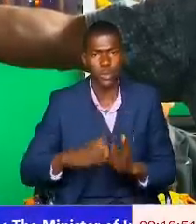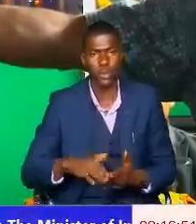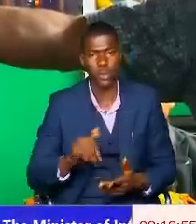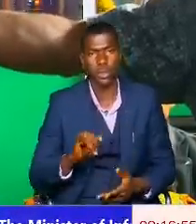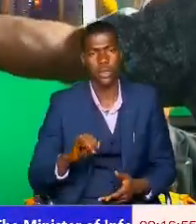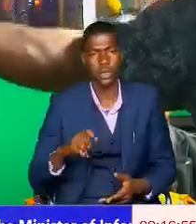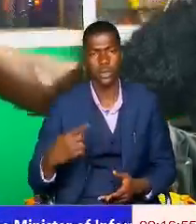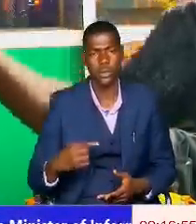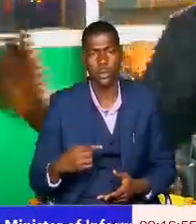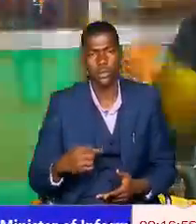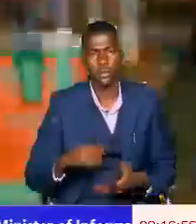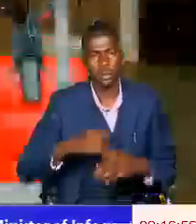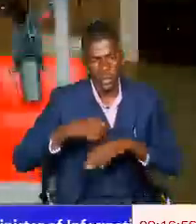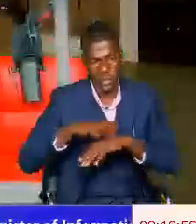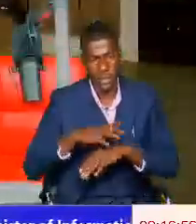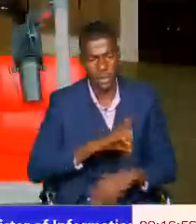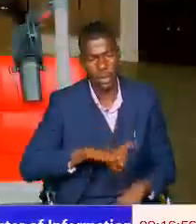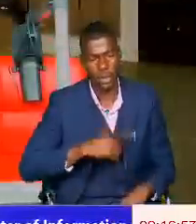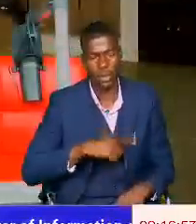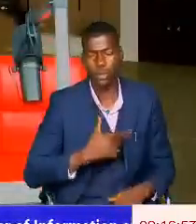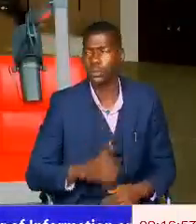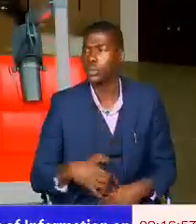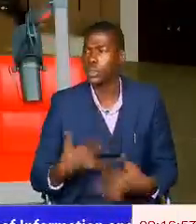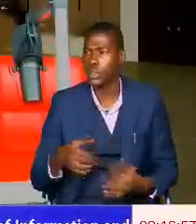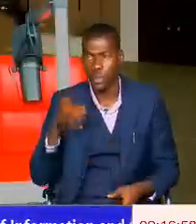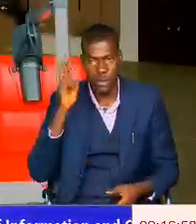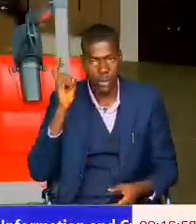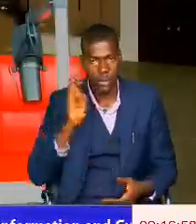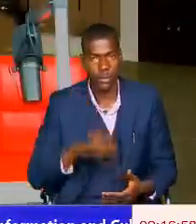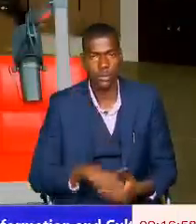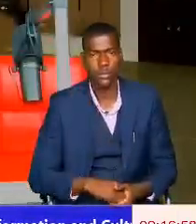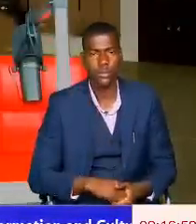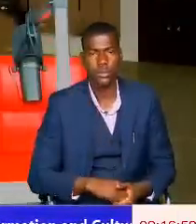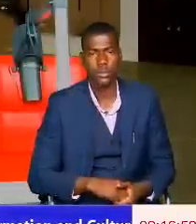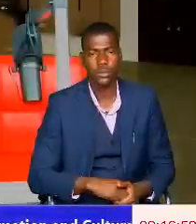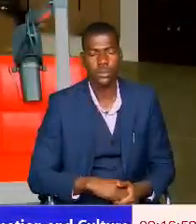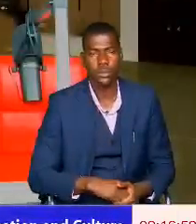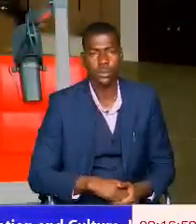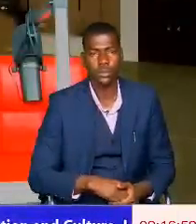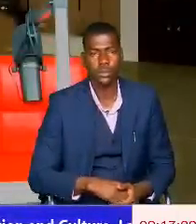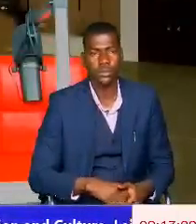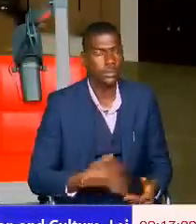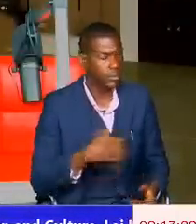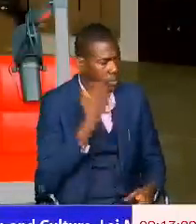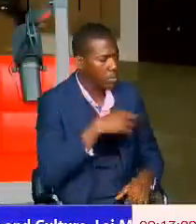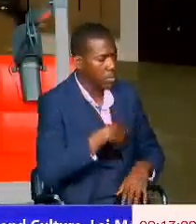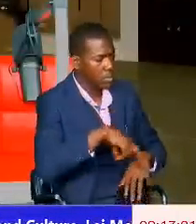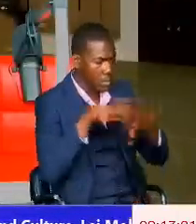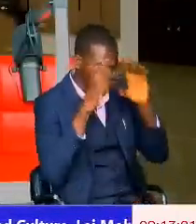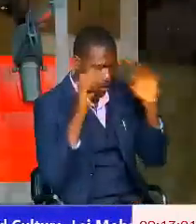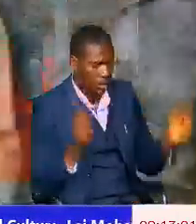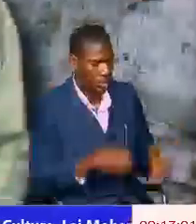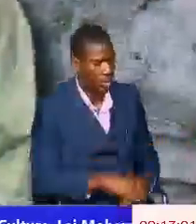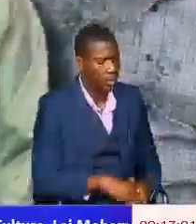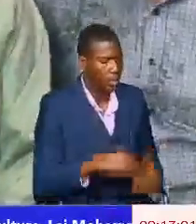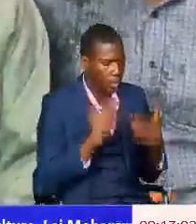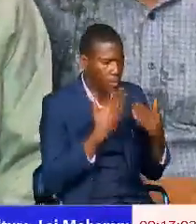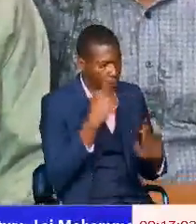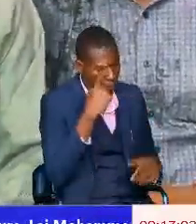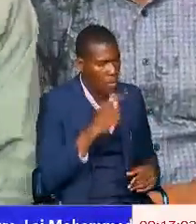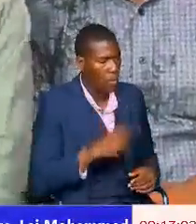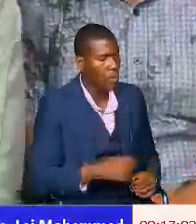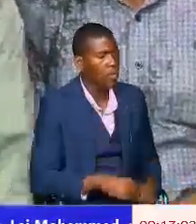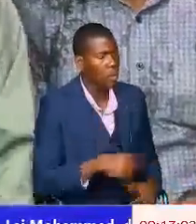Lagos. Thank you. So now when I don't hear. Yes, Oga Brahim. Ordinary President. Sir. Thank you for